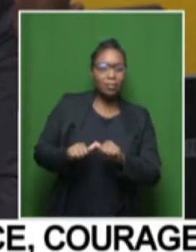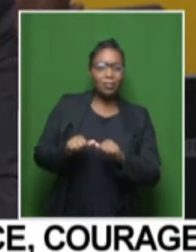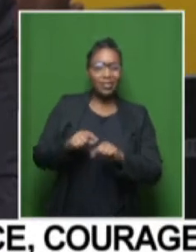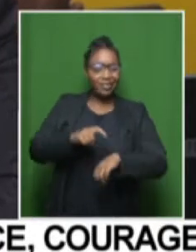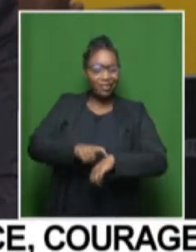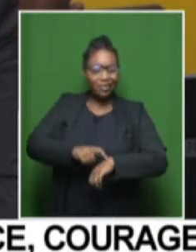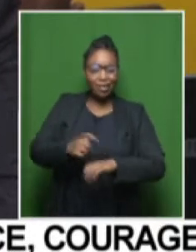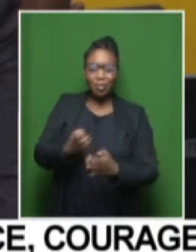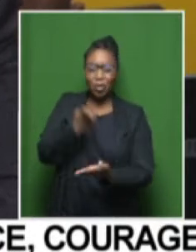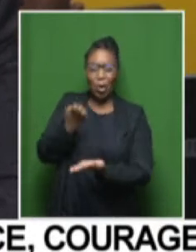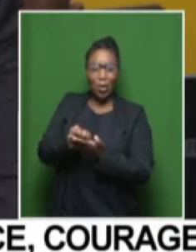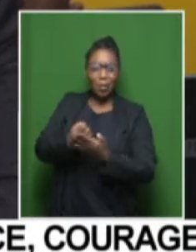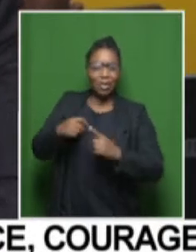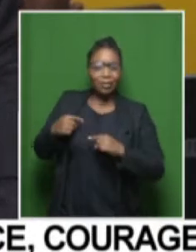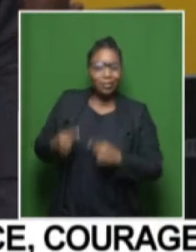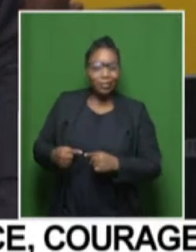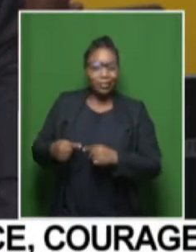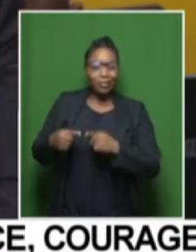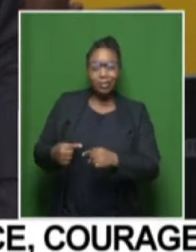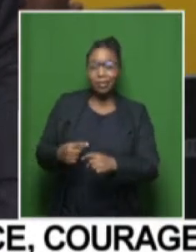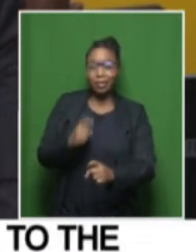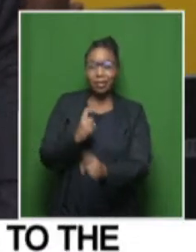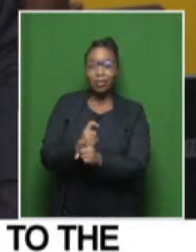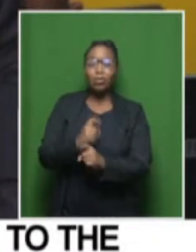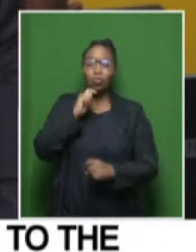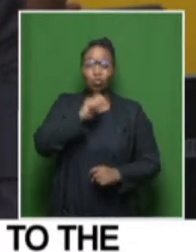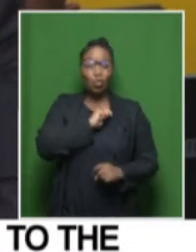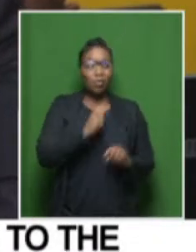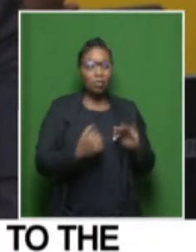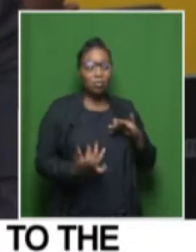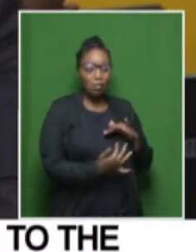hardship, and is an inspiration for all of us.